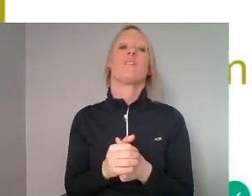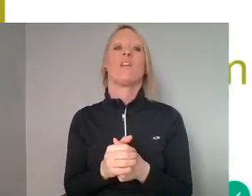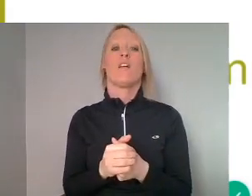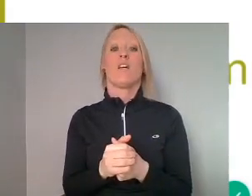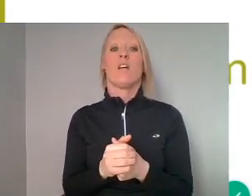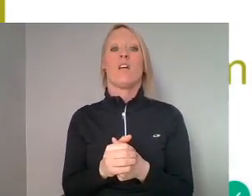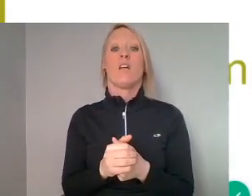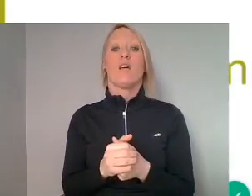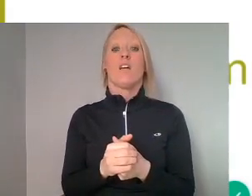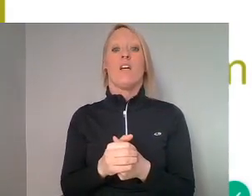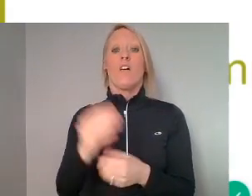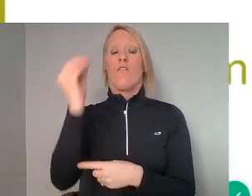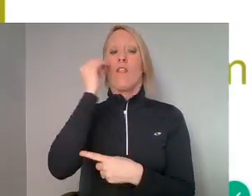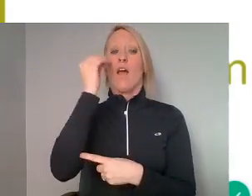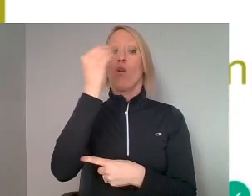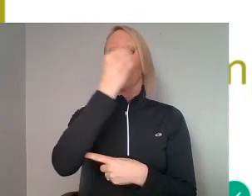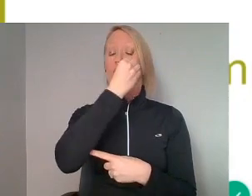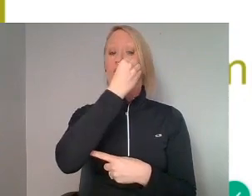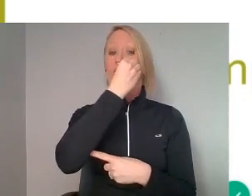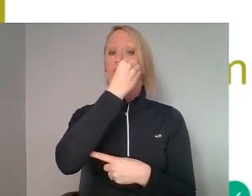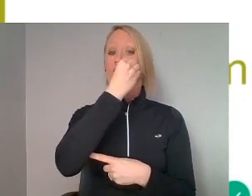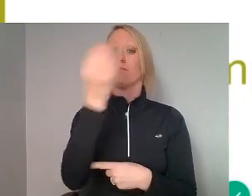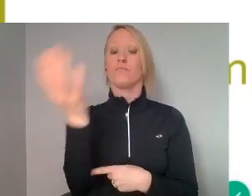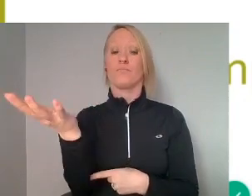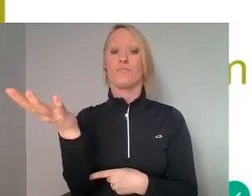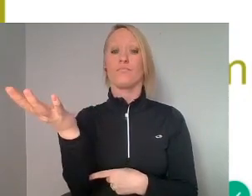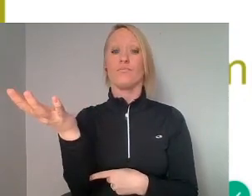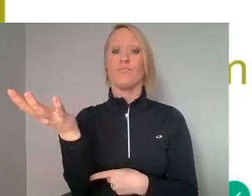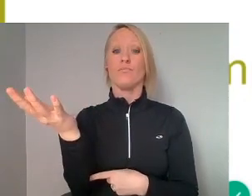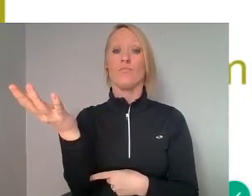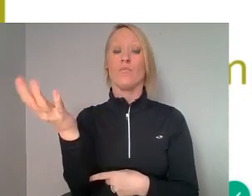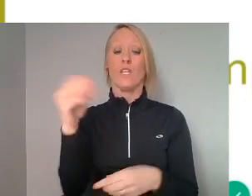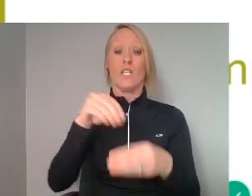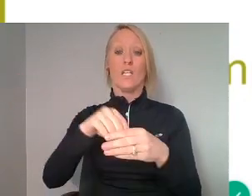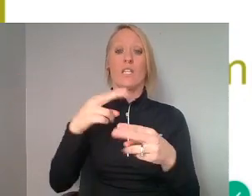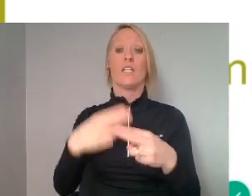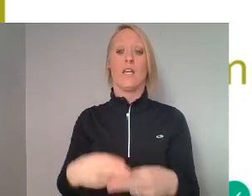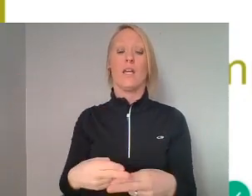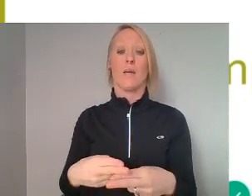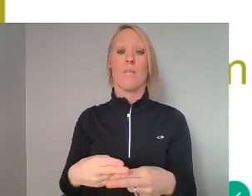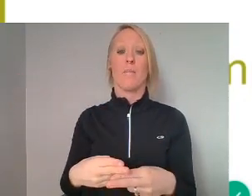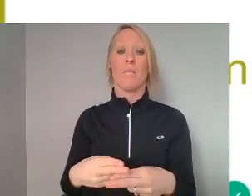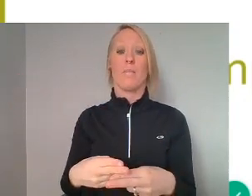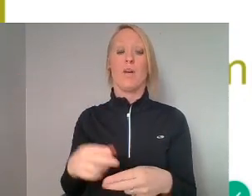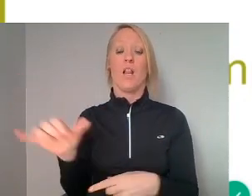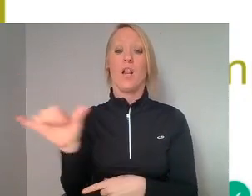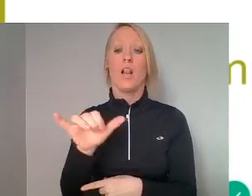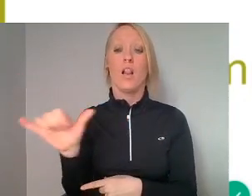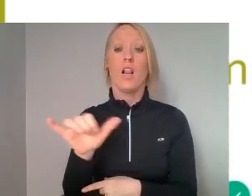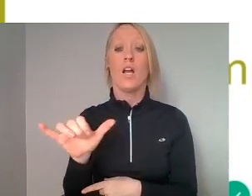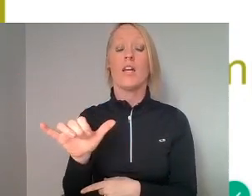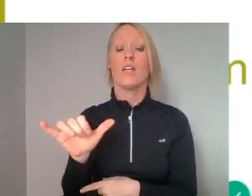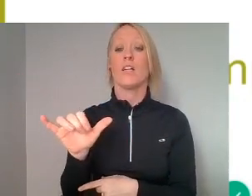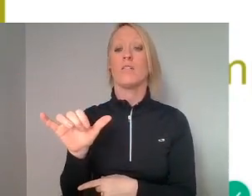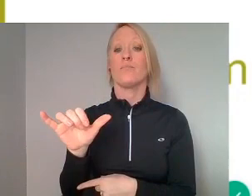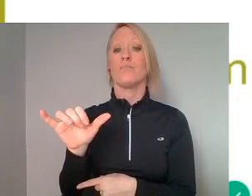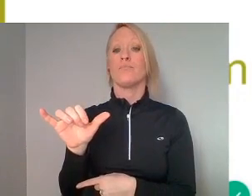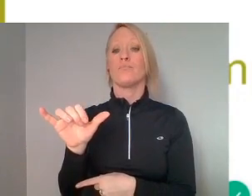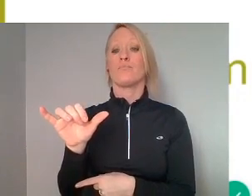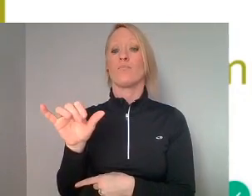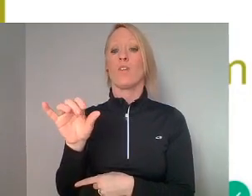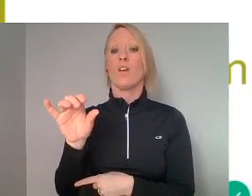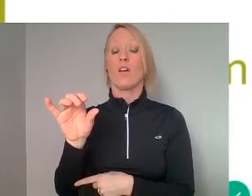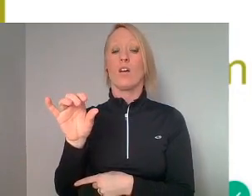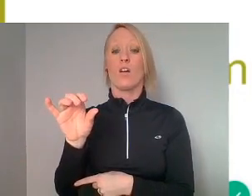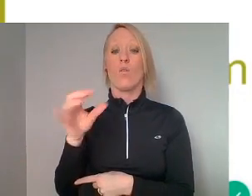that are actually the flower of the plant, and one has flower in its name, and that's cauliflower, as well as broccoli. So the flower of the plant, which is usually